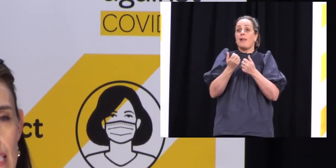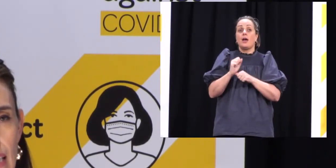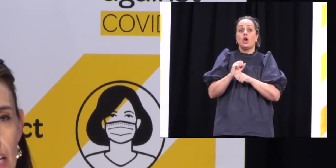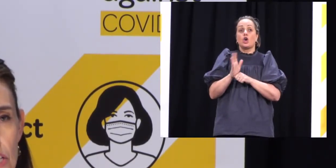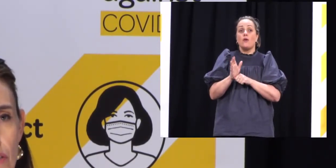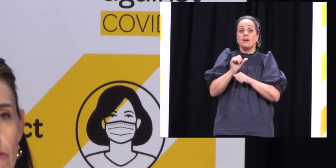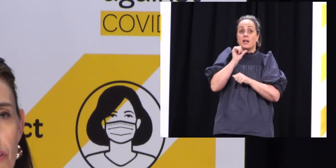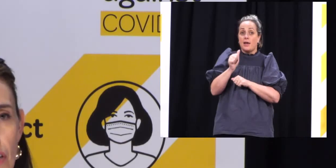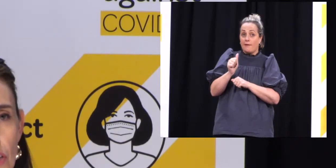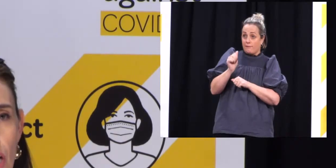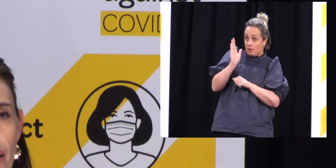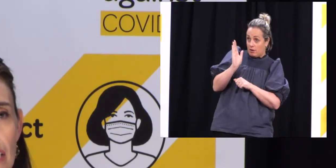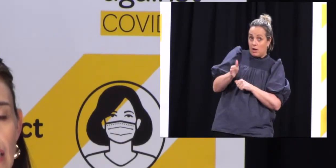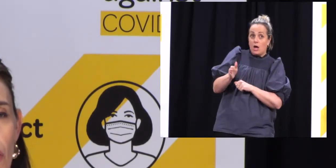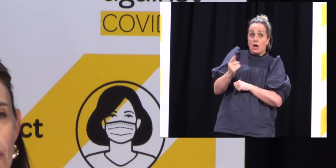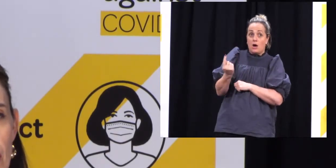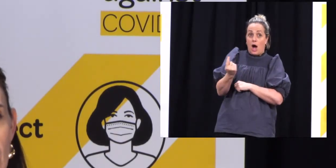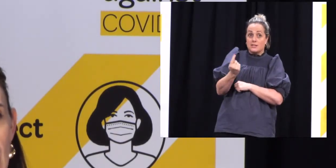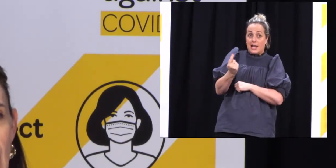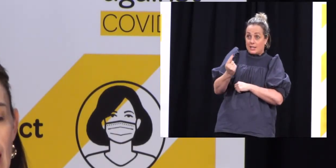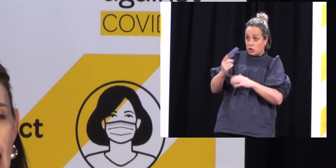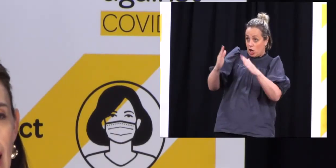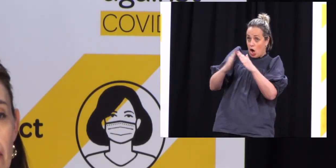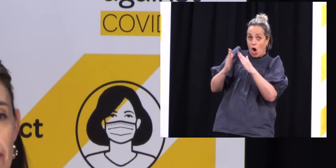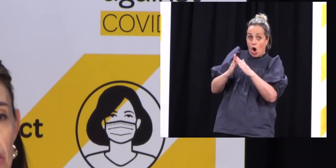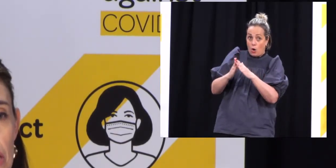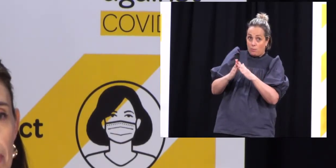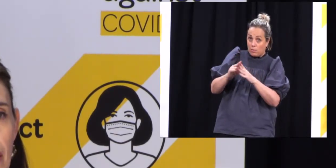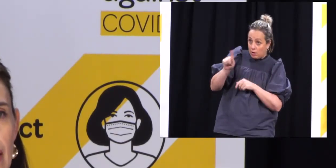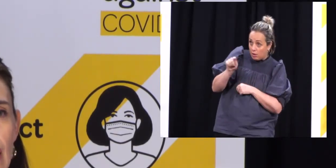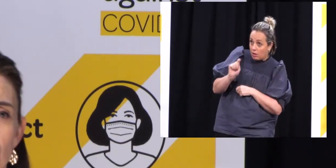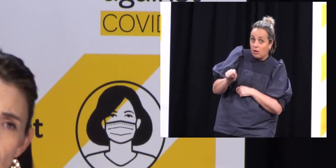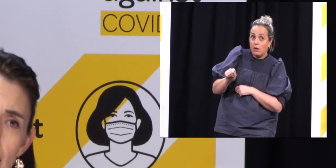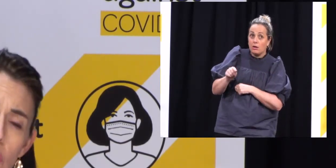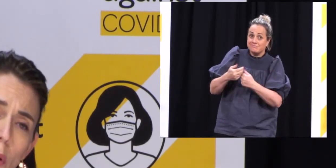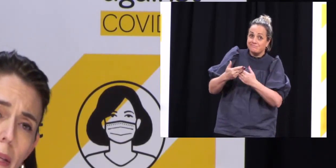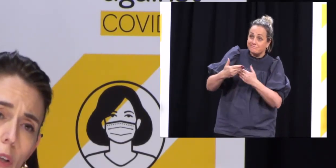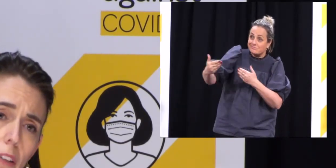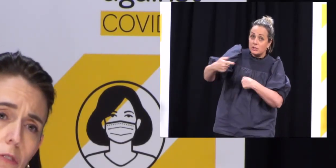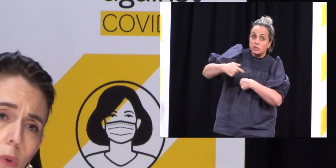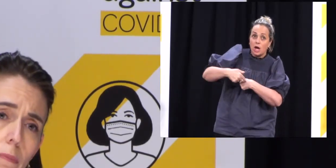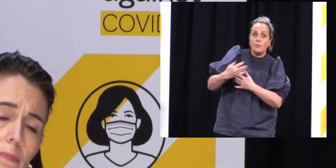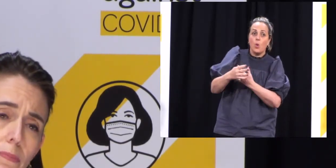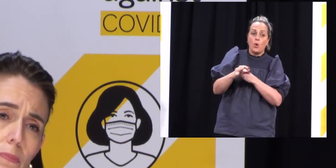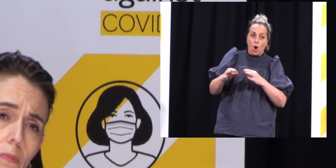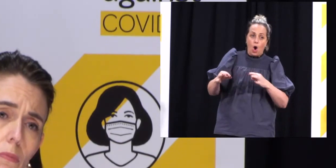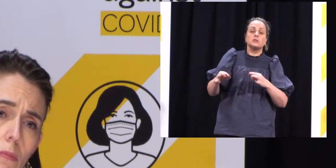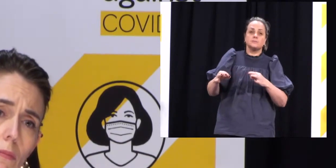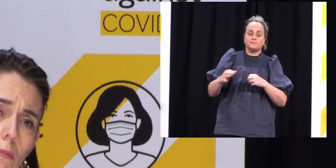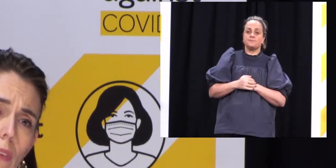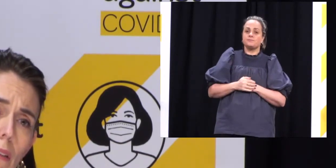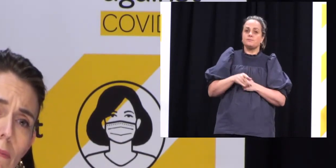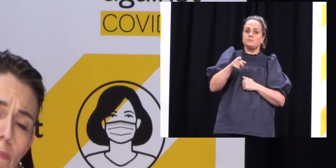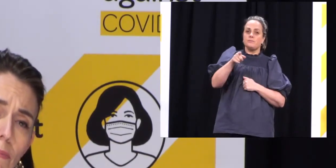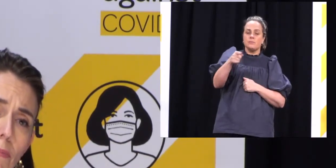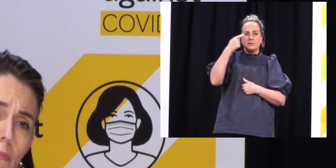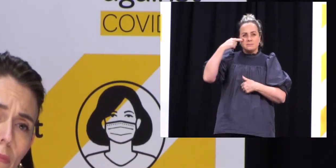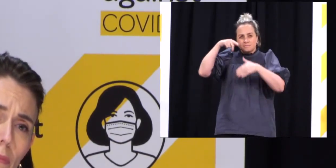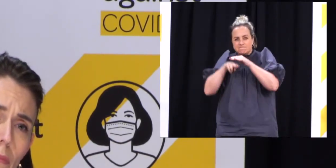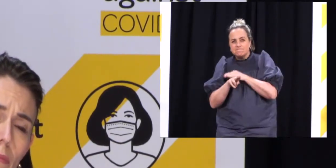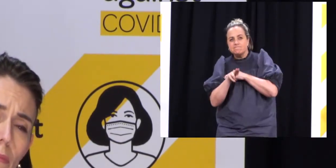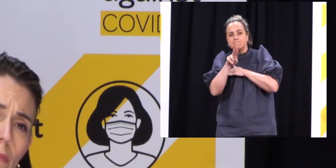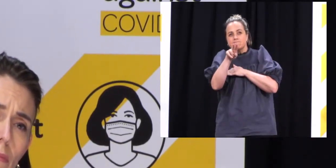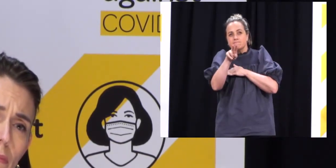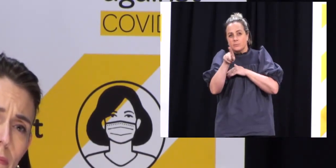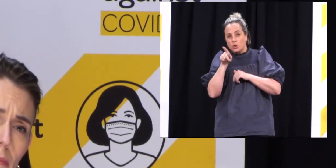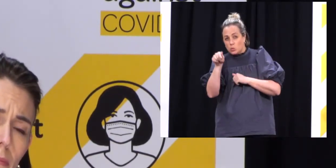in isolation for their entirety of their infectious period? So that's what we'll be looking for. On current modelling, is there any